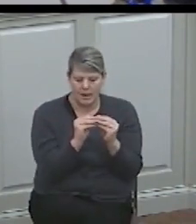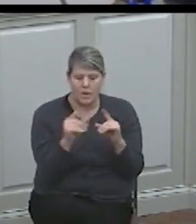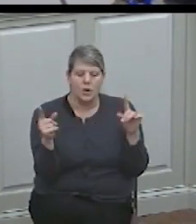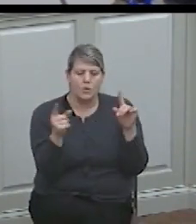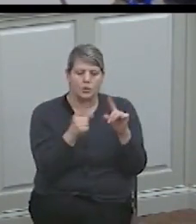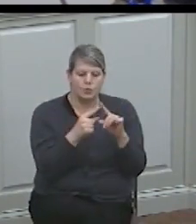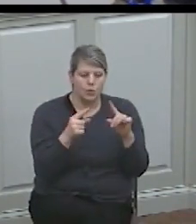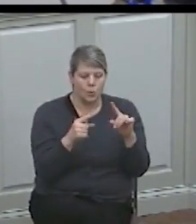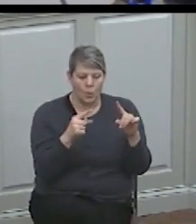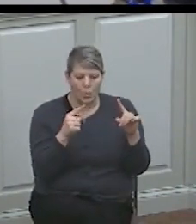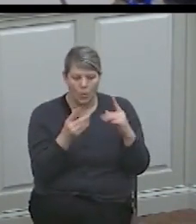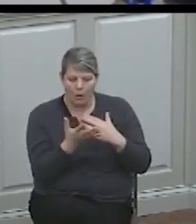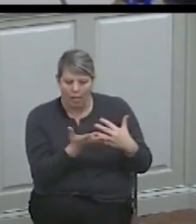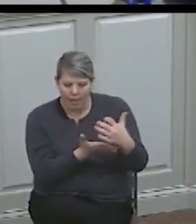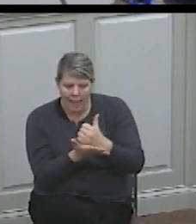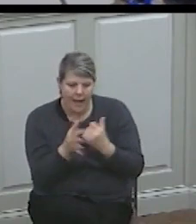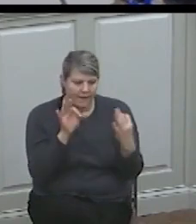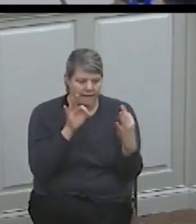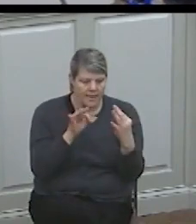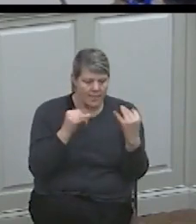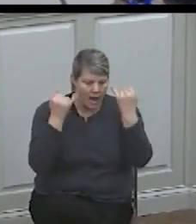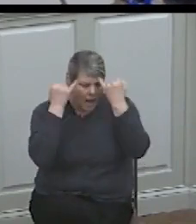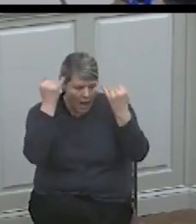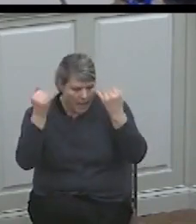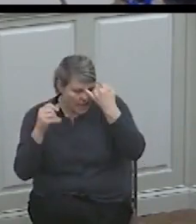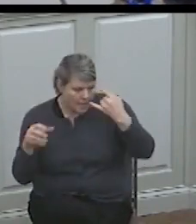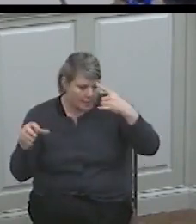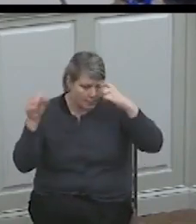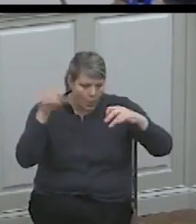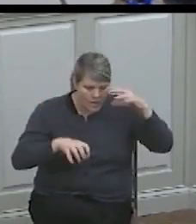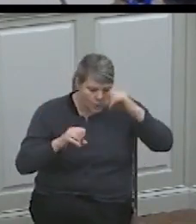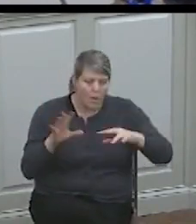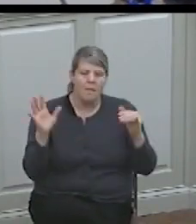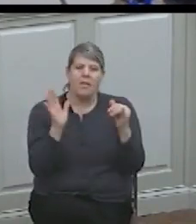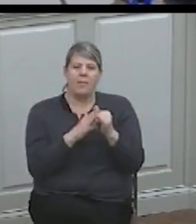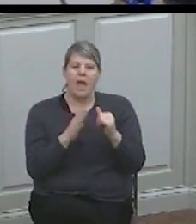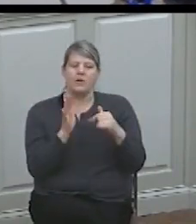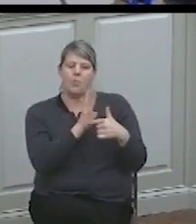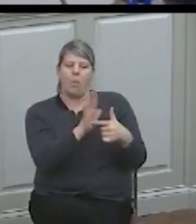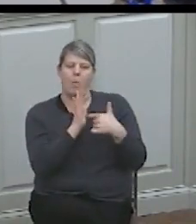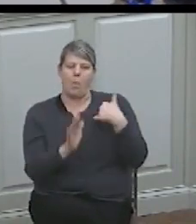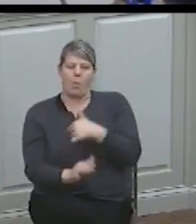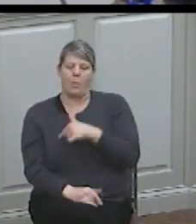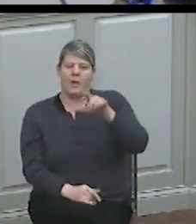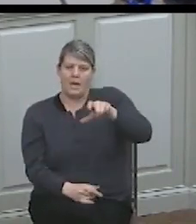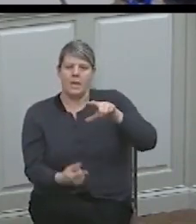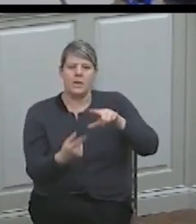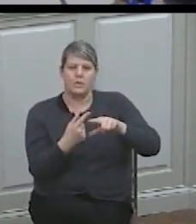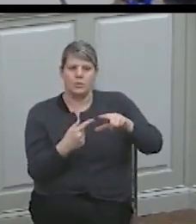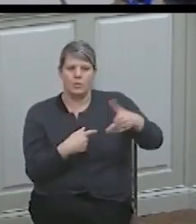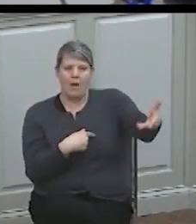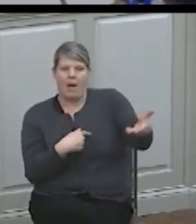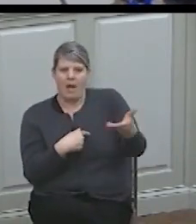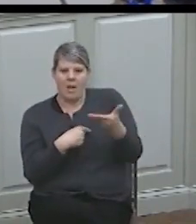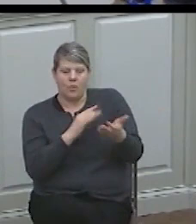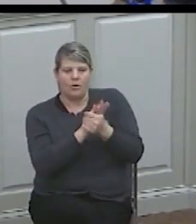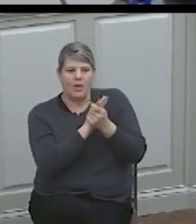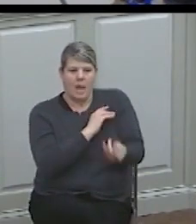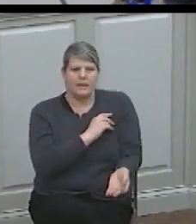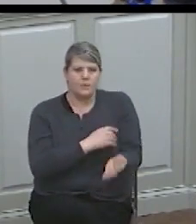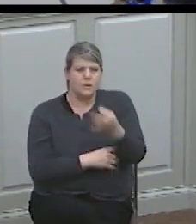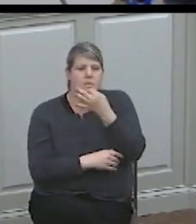gather ideas, to gather input, and really that confirmed the need to hire the expertise and to